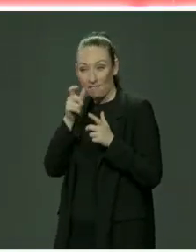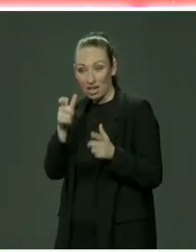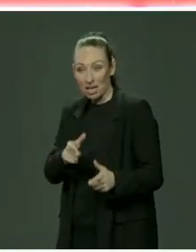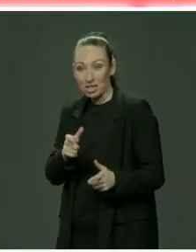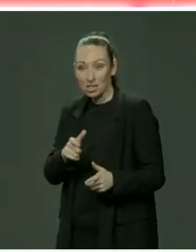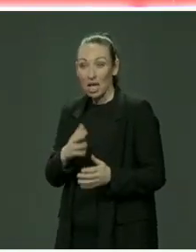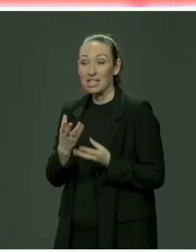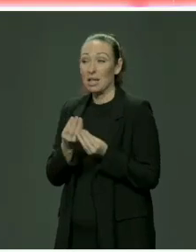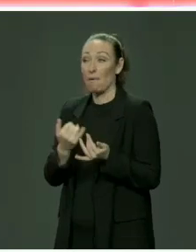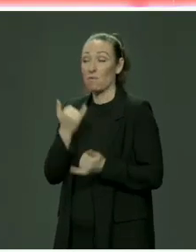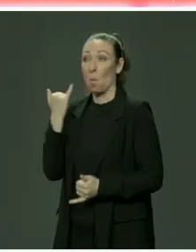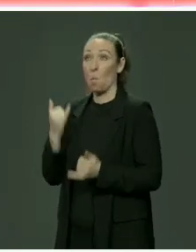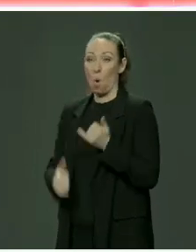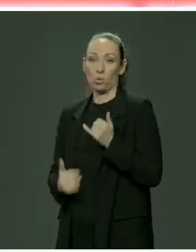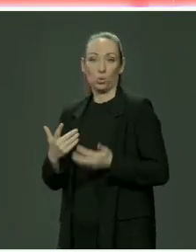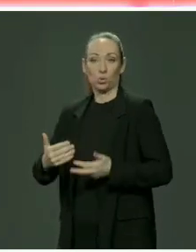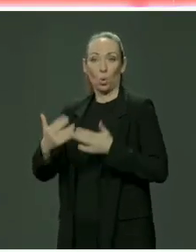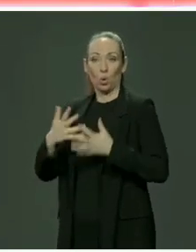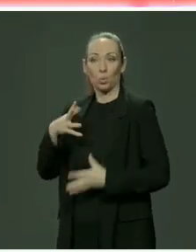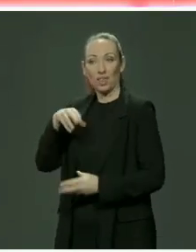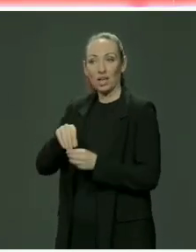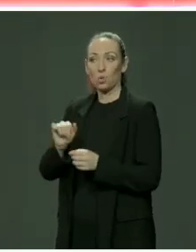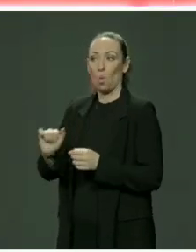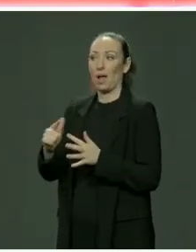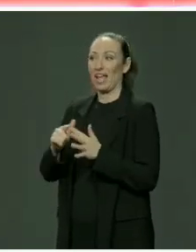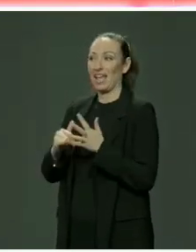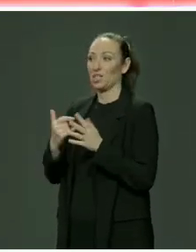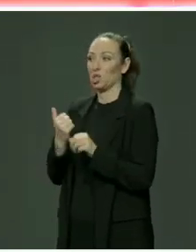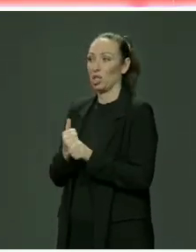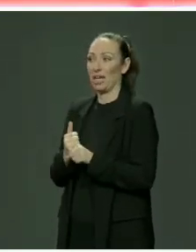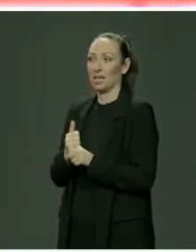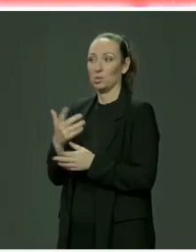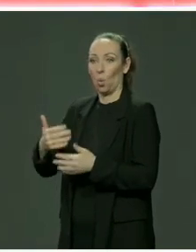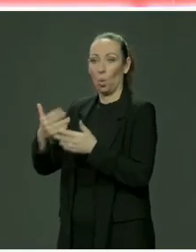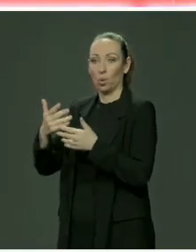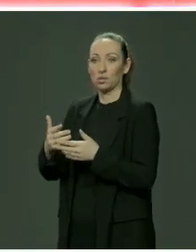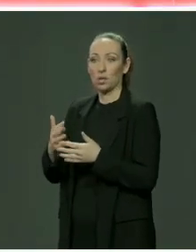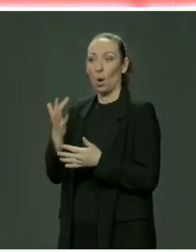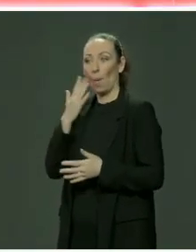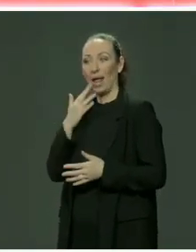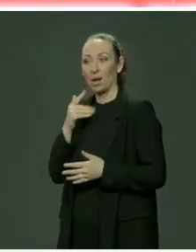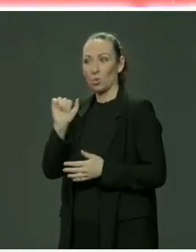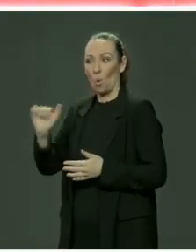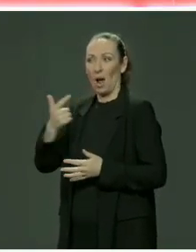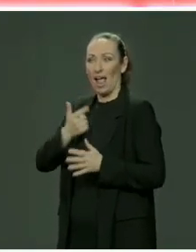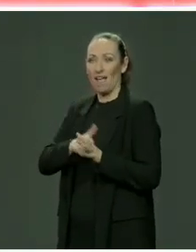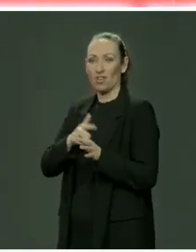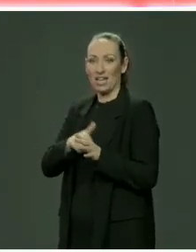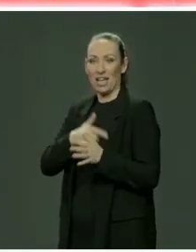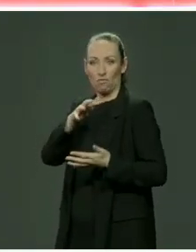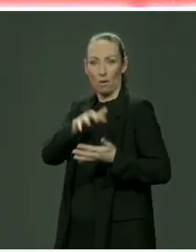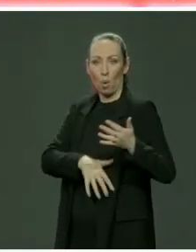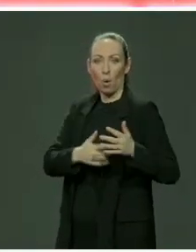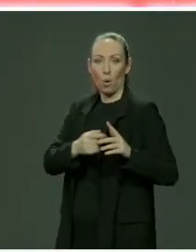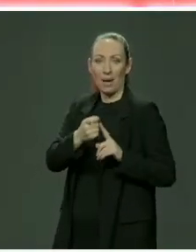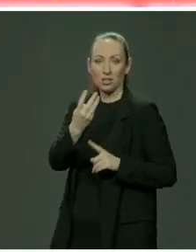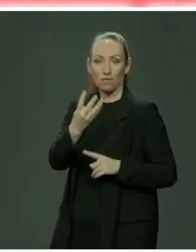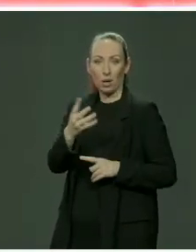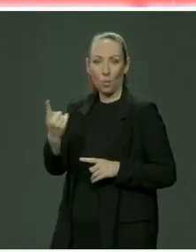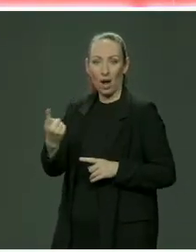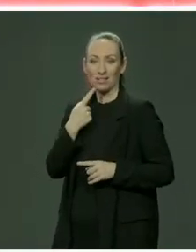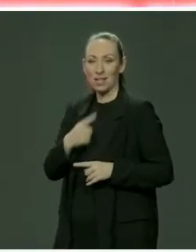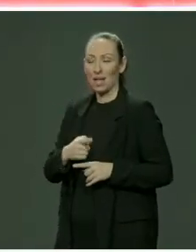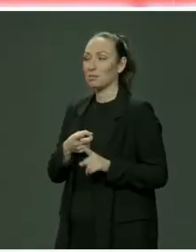Westpac's ESG makeup? When in the annual report on page 41, it says,